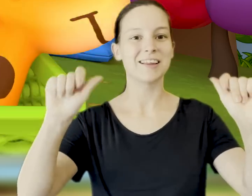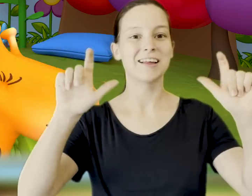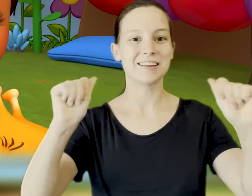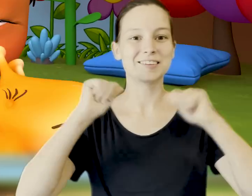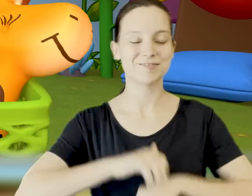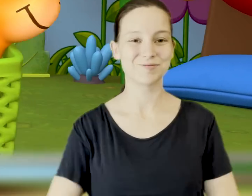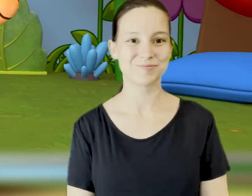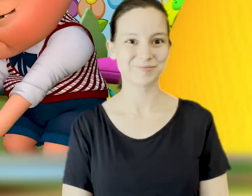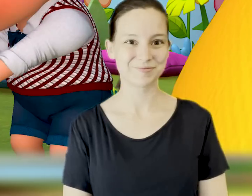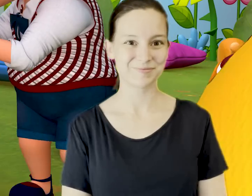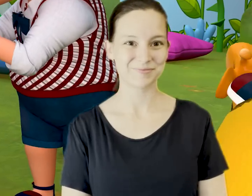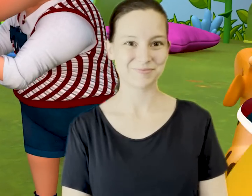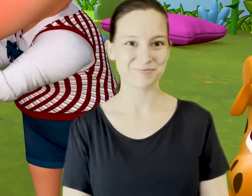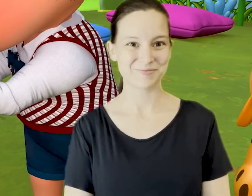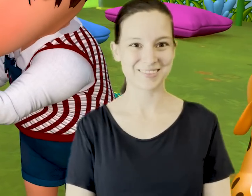la